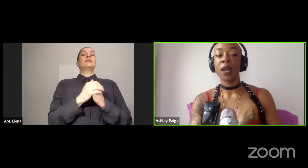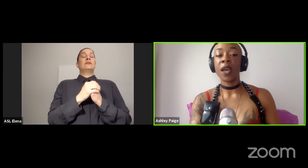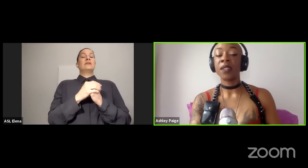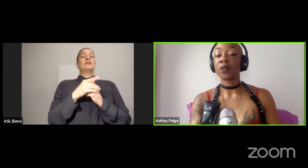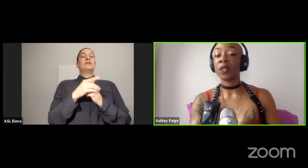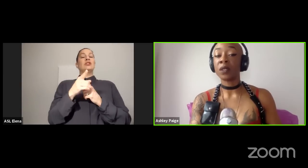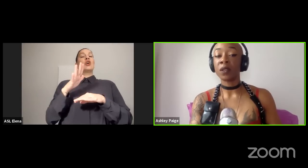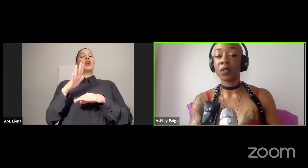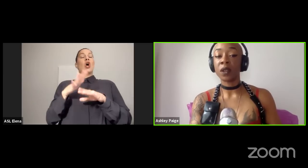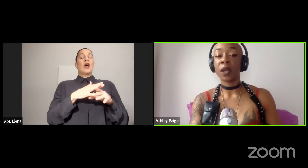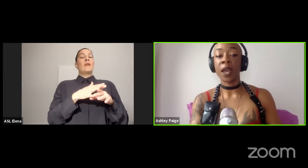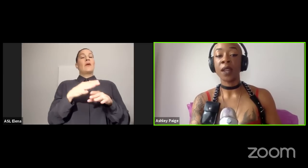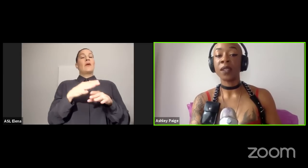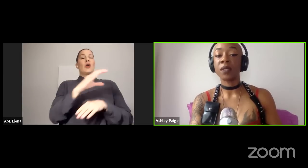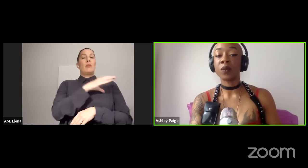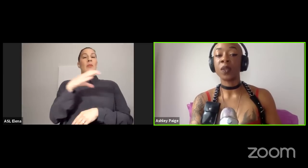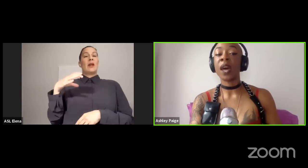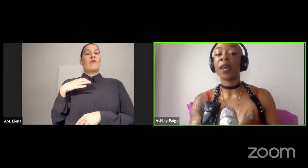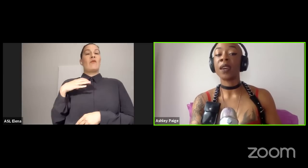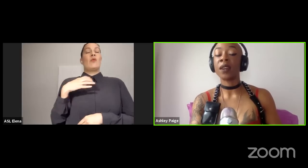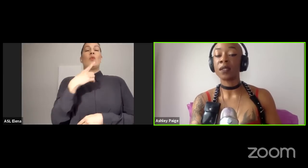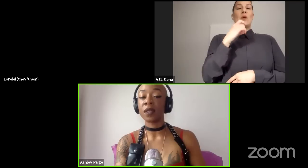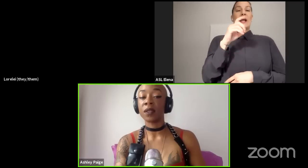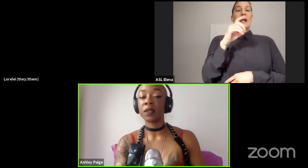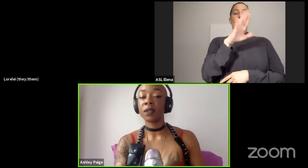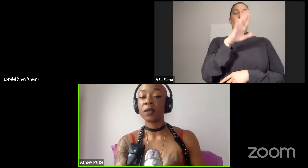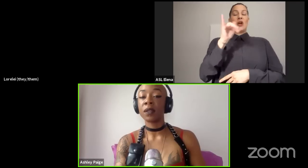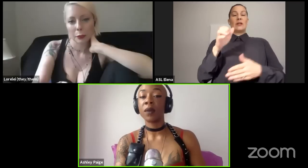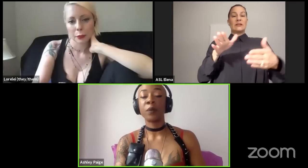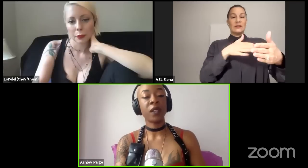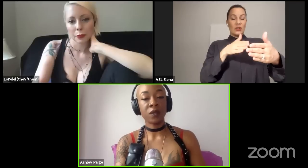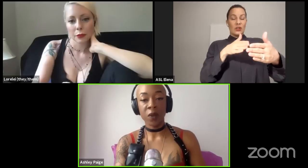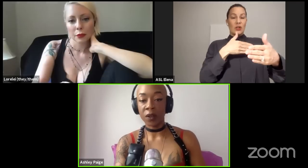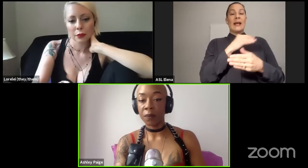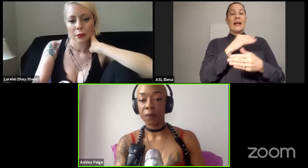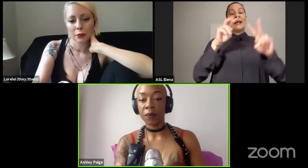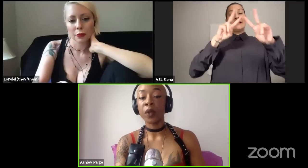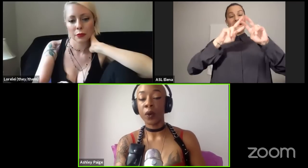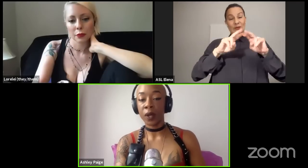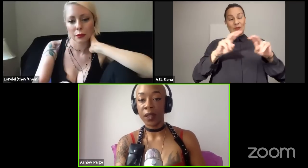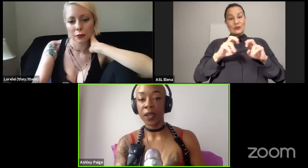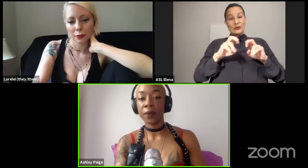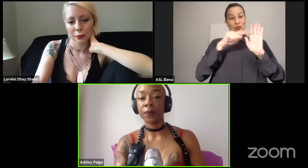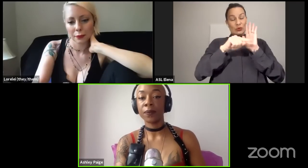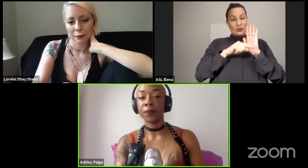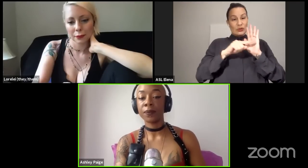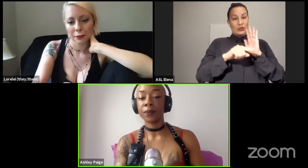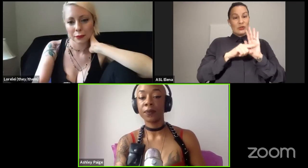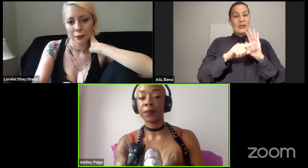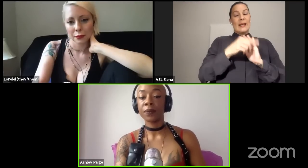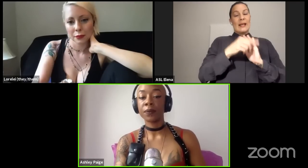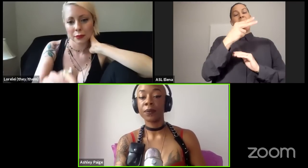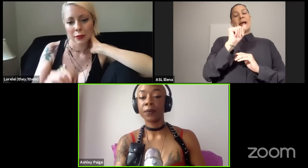Song and is a researcher and analyst with Hacking Hustling. Please welcome Lorelei Lee.